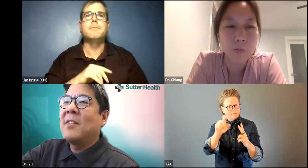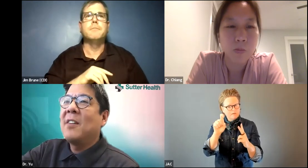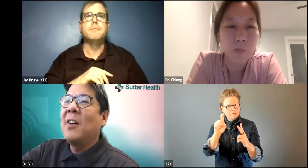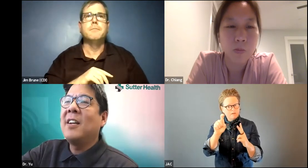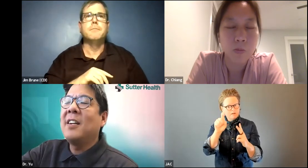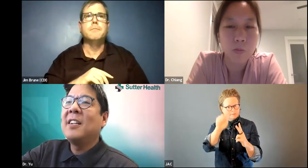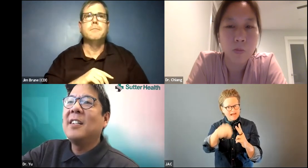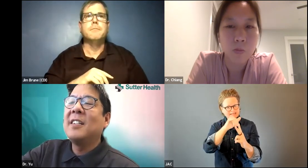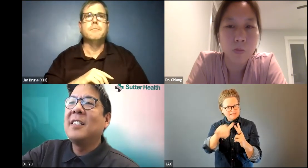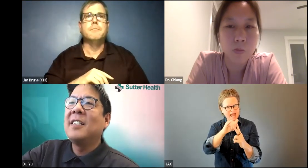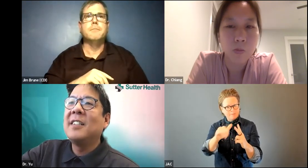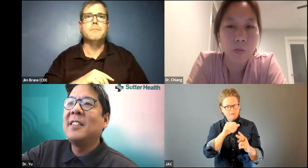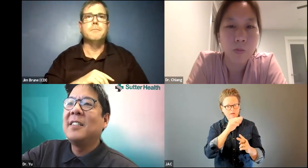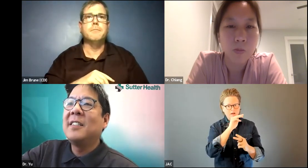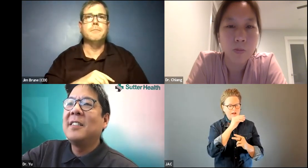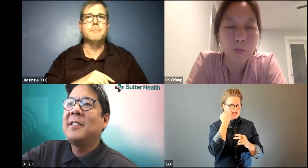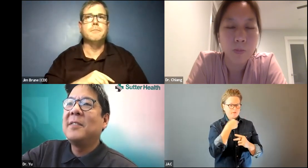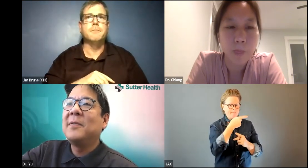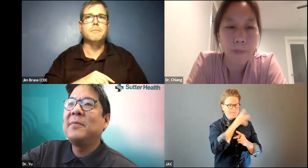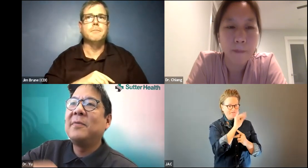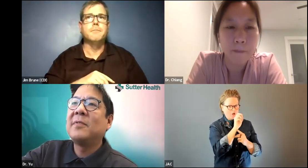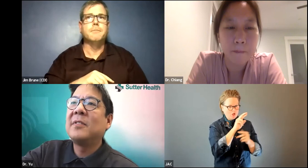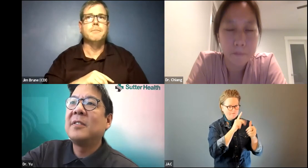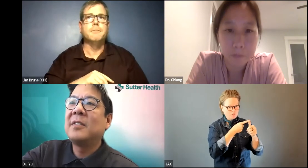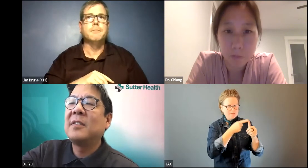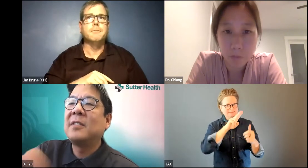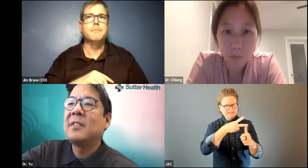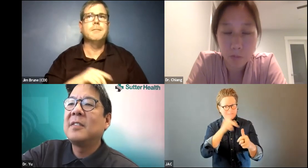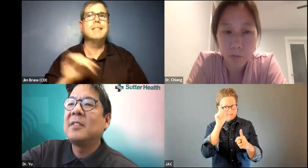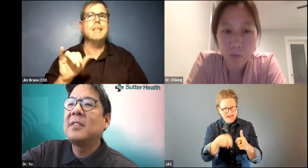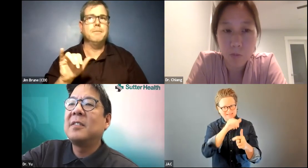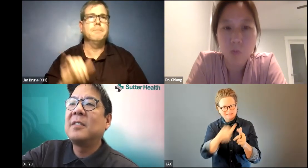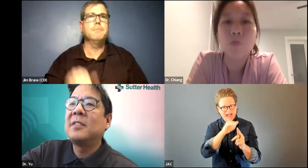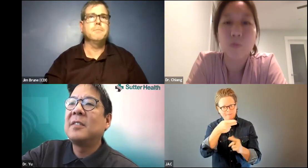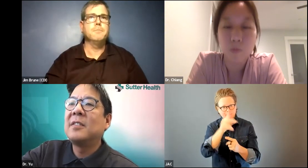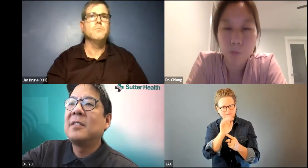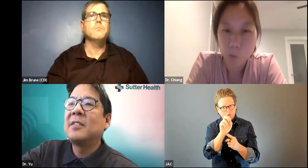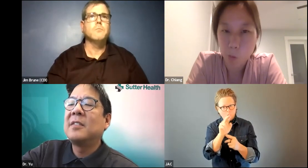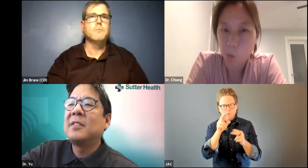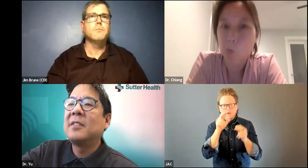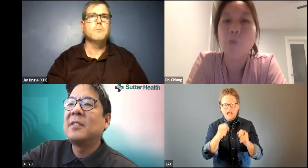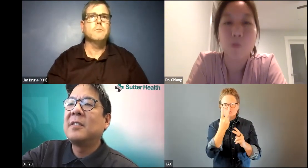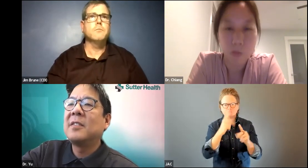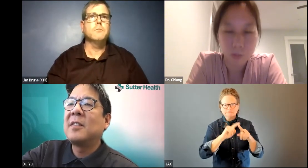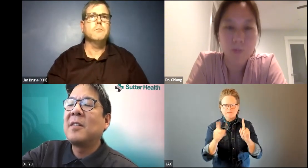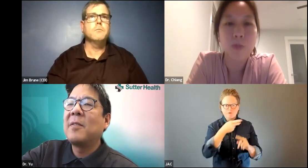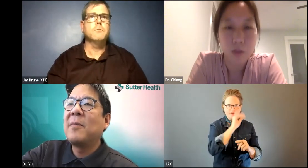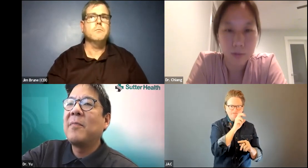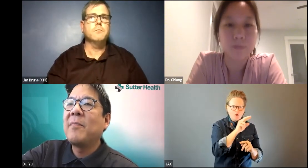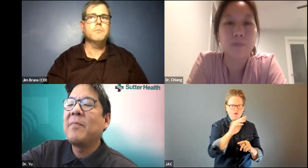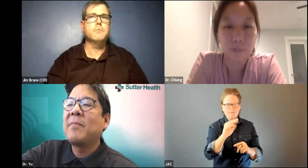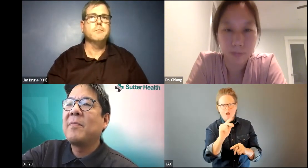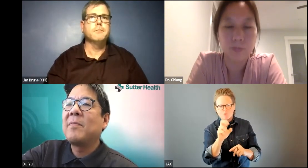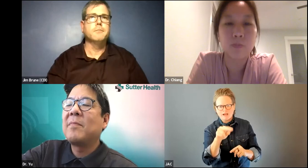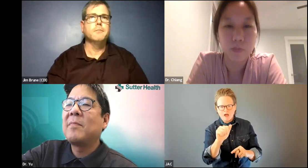on. Sorry, Oh. Dr. Yu. And then when you go for your second, you have to have the same brand when you go get the